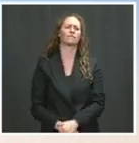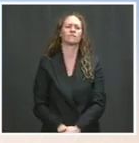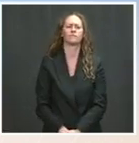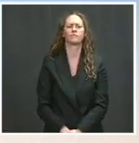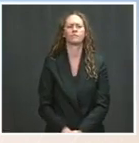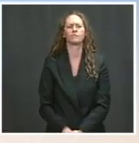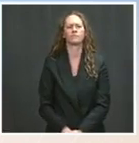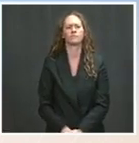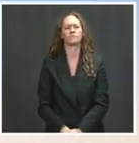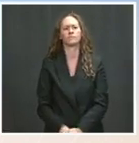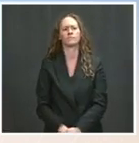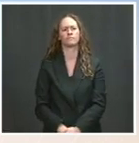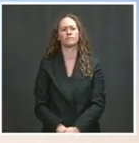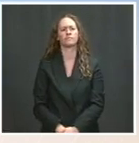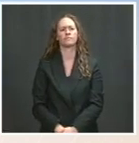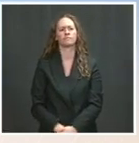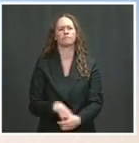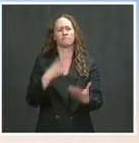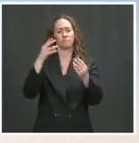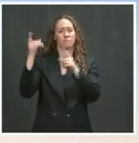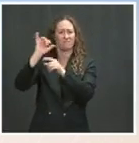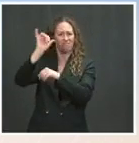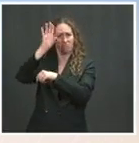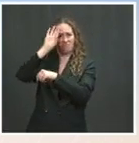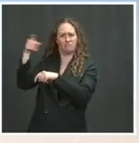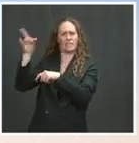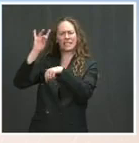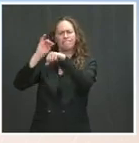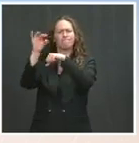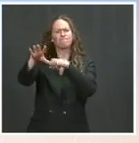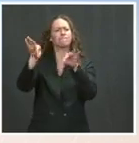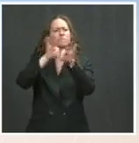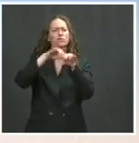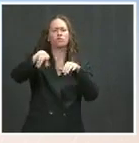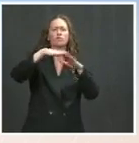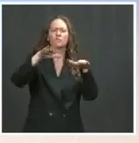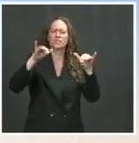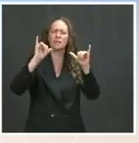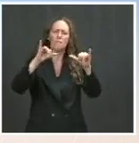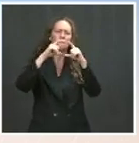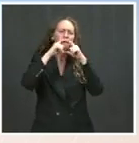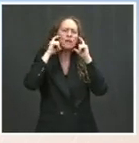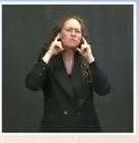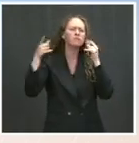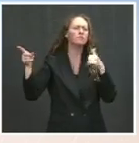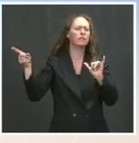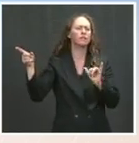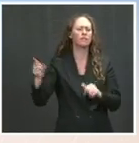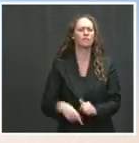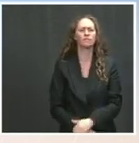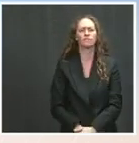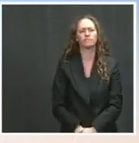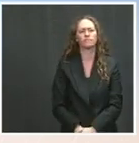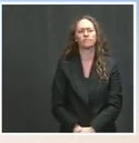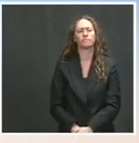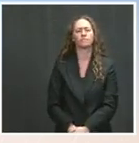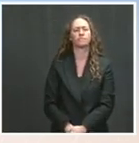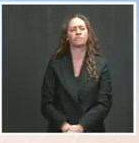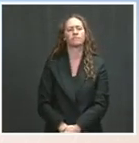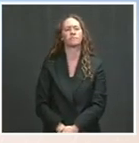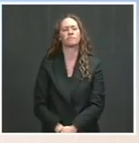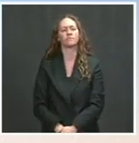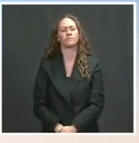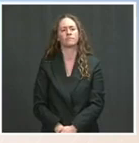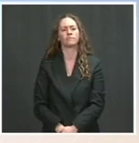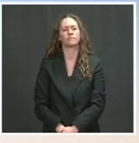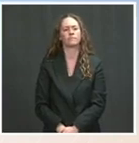still wear masks. So I would say that we know people are digesting this. We've all been wearing masks. Many of us have been wearing masks,